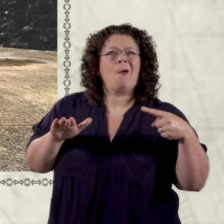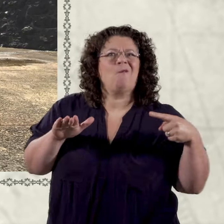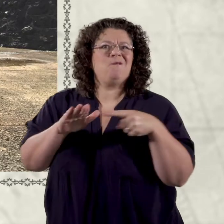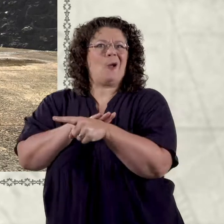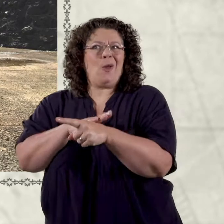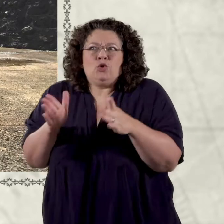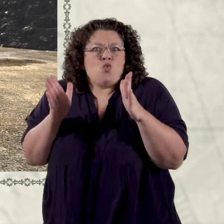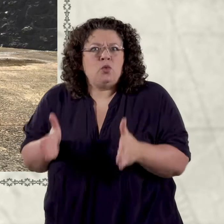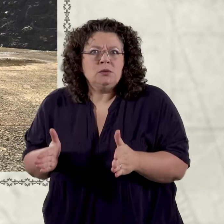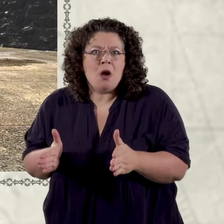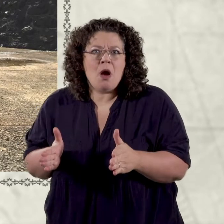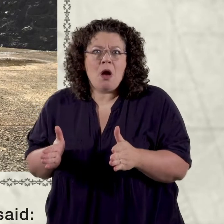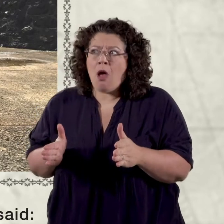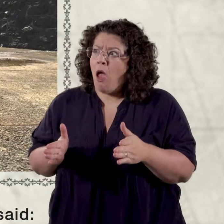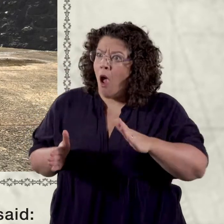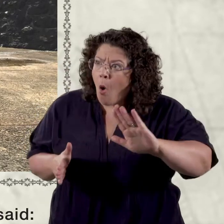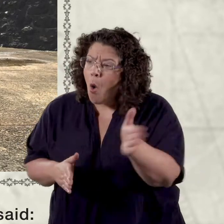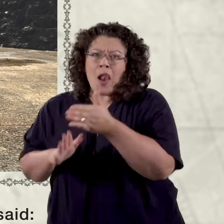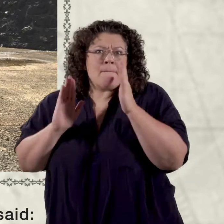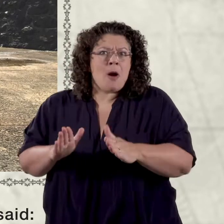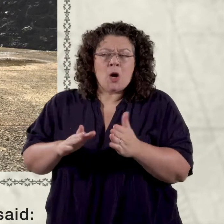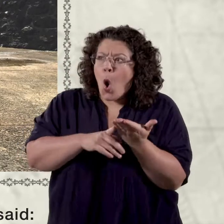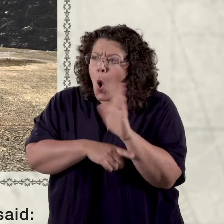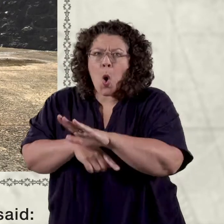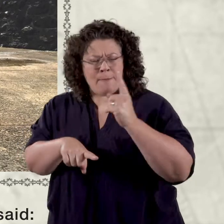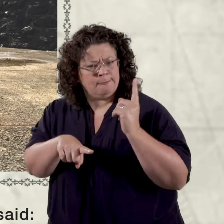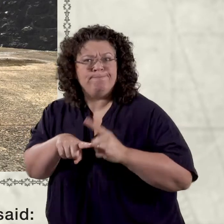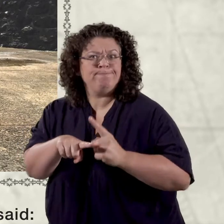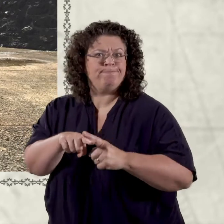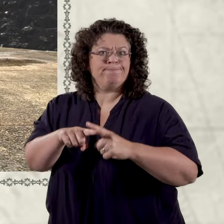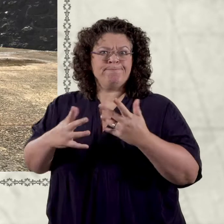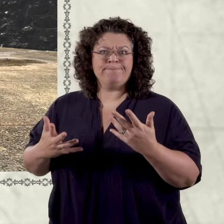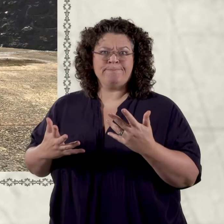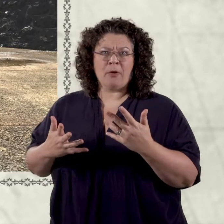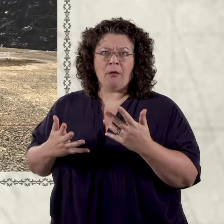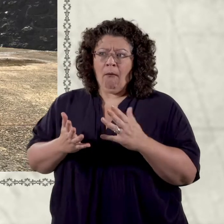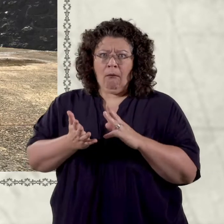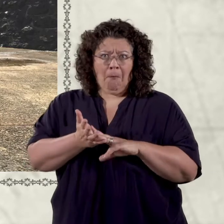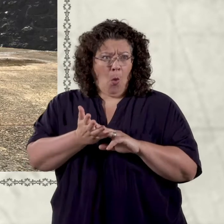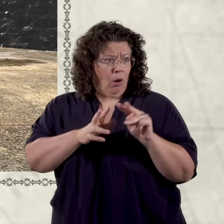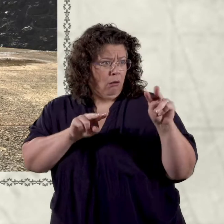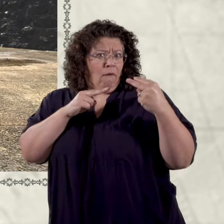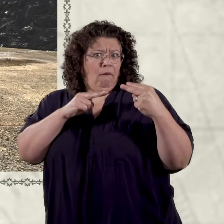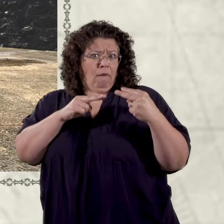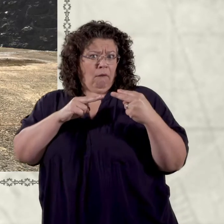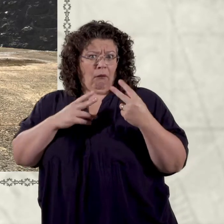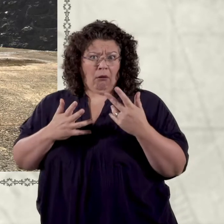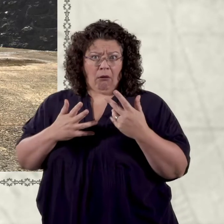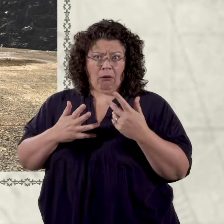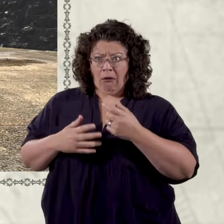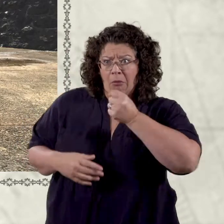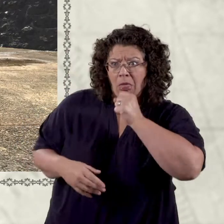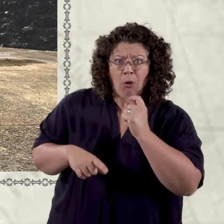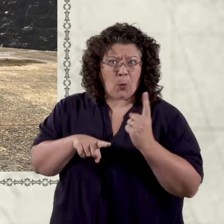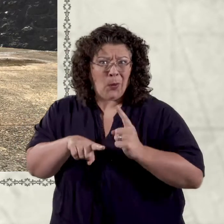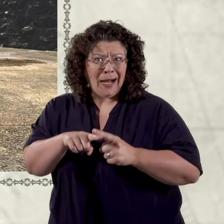home straight away. And Morgan turned to me, right, and he said, "Eat that cornet sharpish now, Glyn.